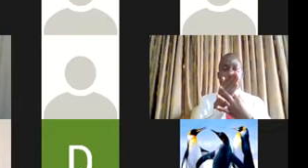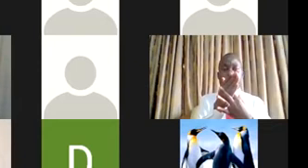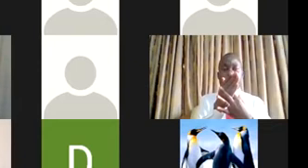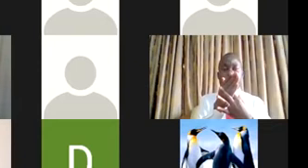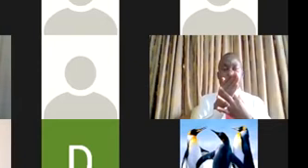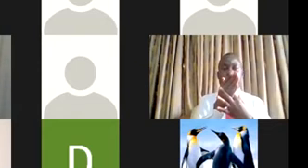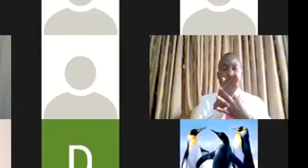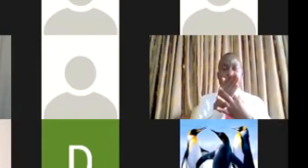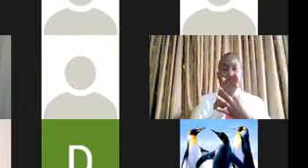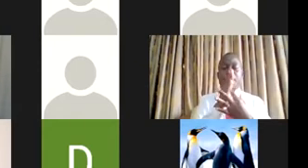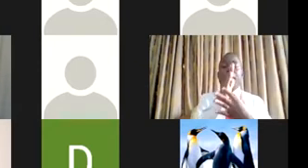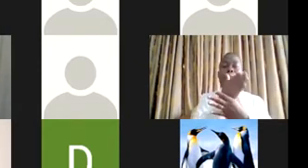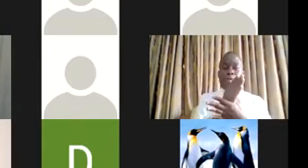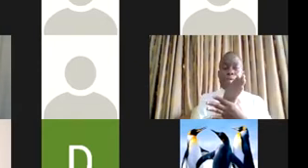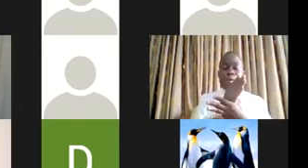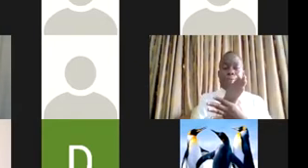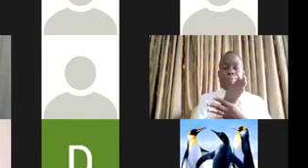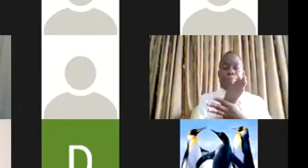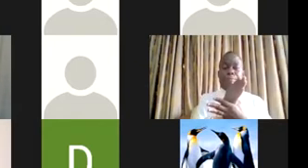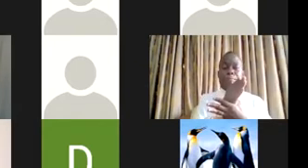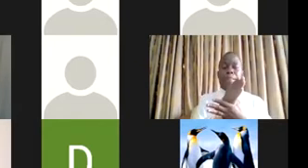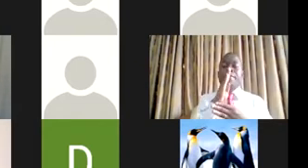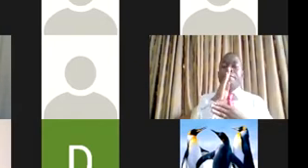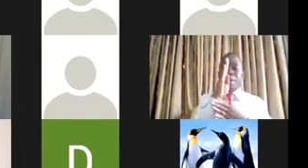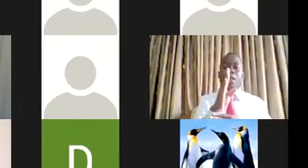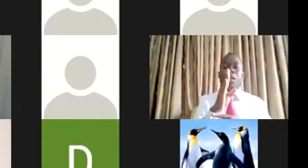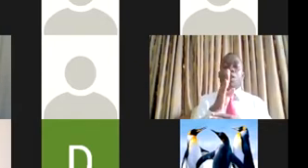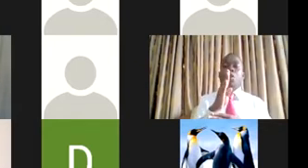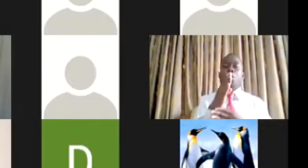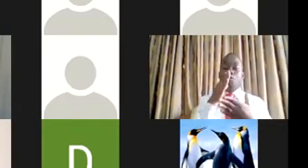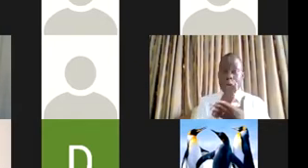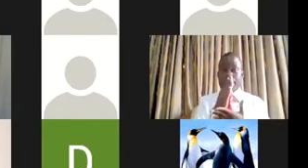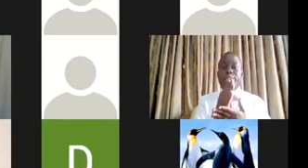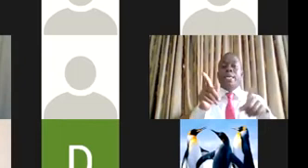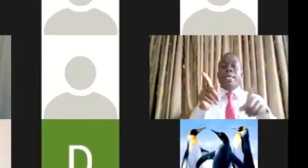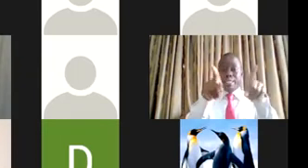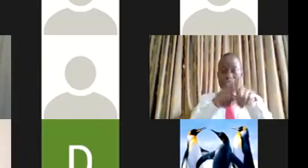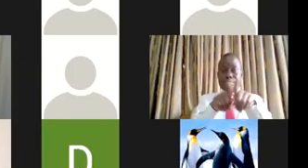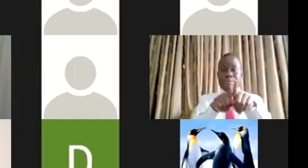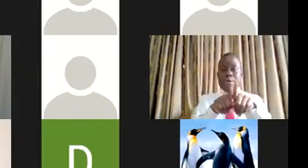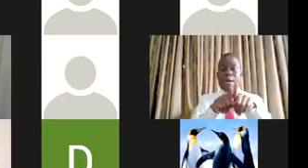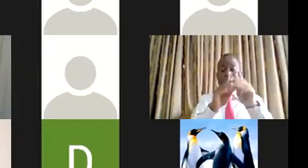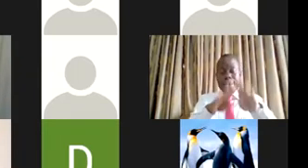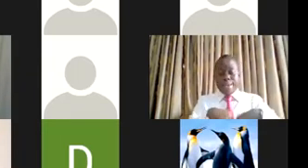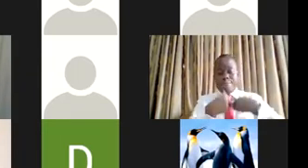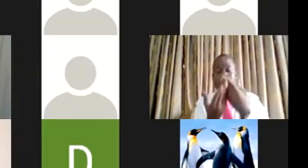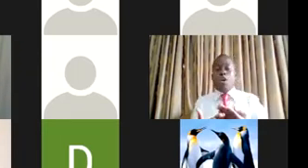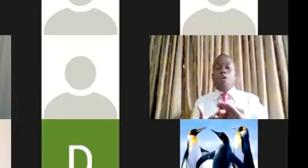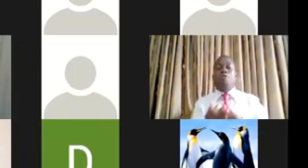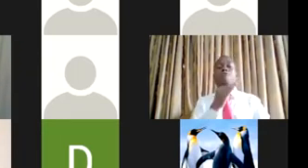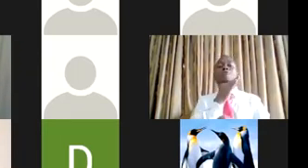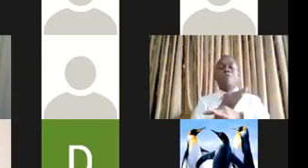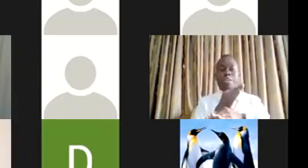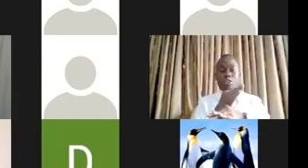the intersection between the Bill of Rights and the assignment of functions, we